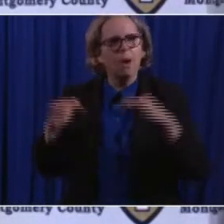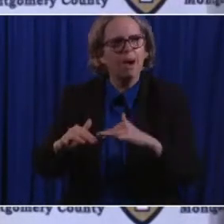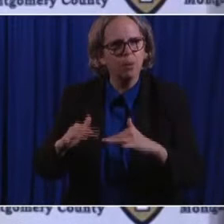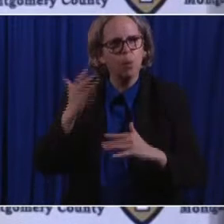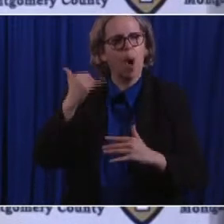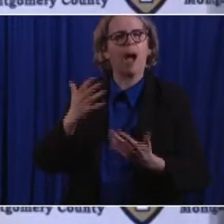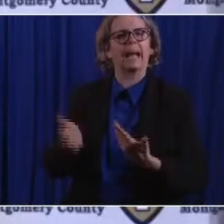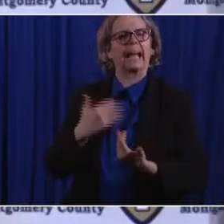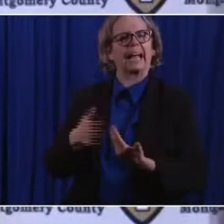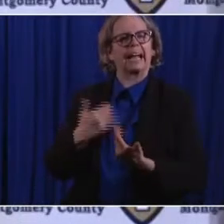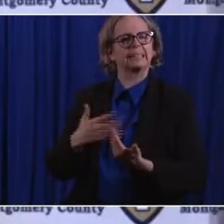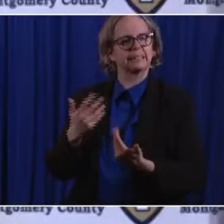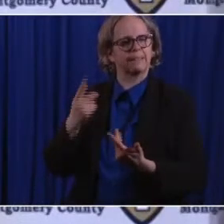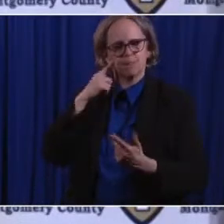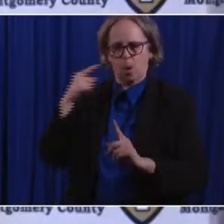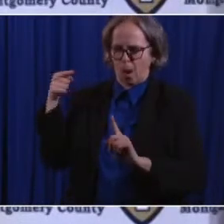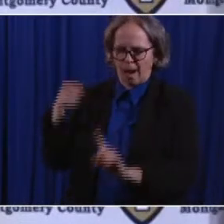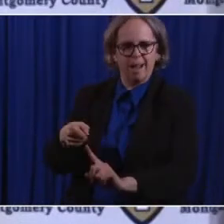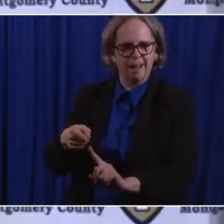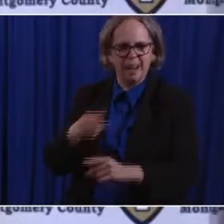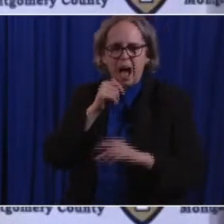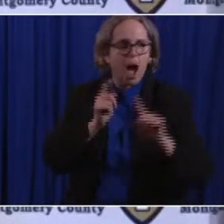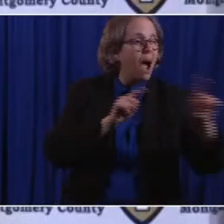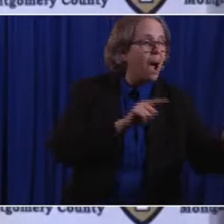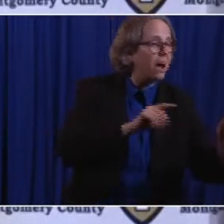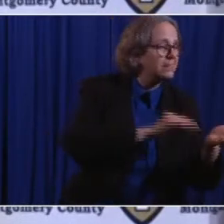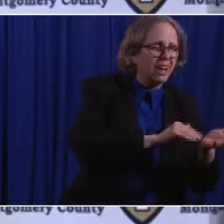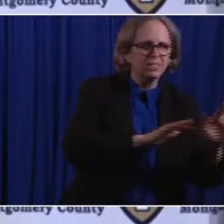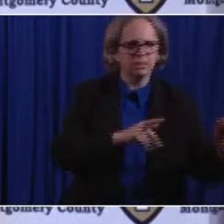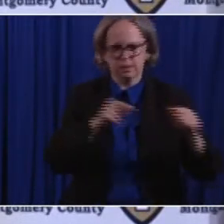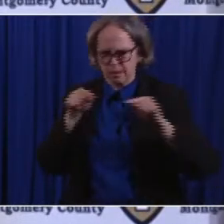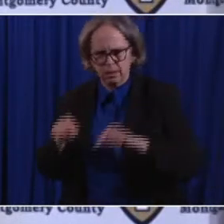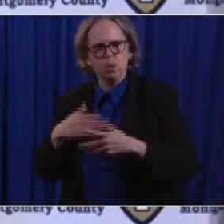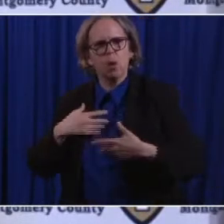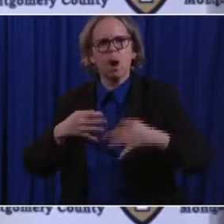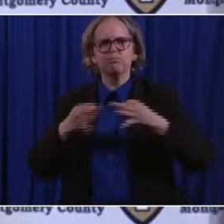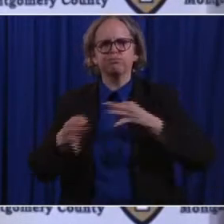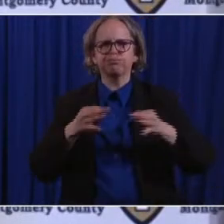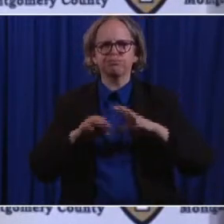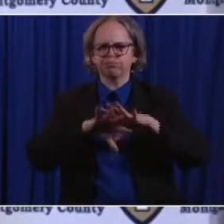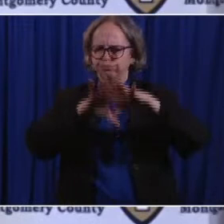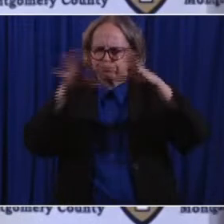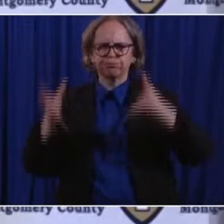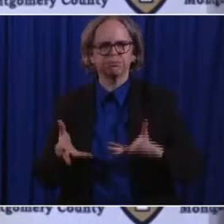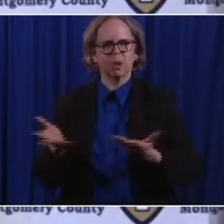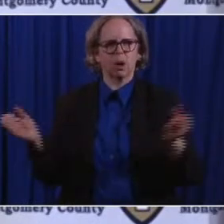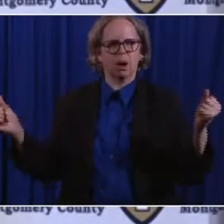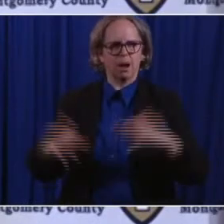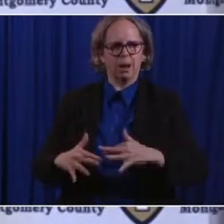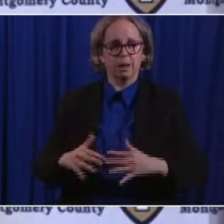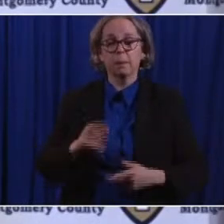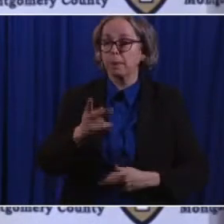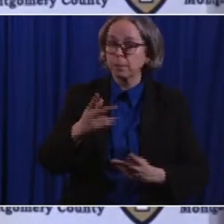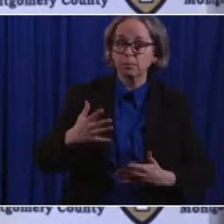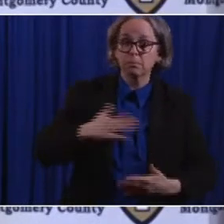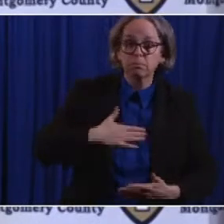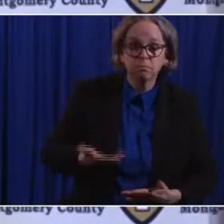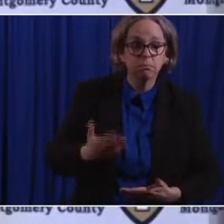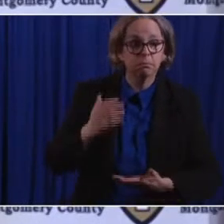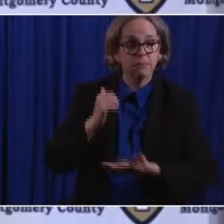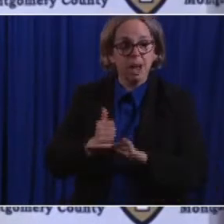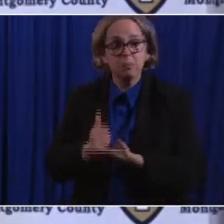convenient. The employer will be talking about it and messaging it. Again, it's all going to be voluntary, but we think that will